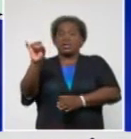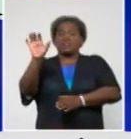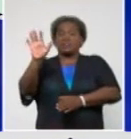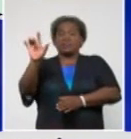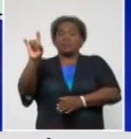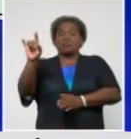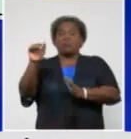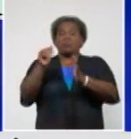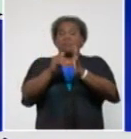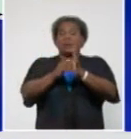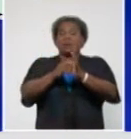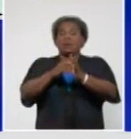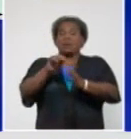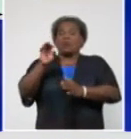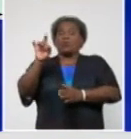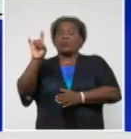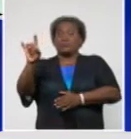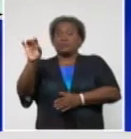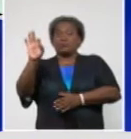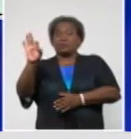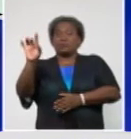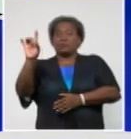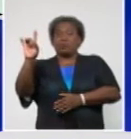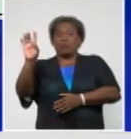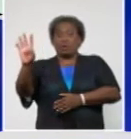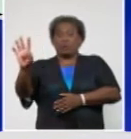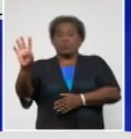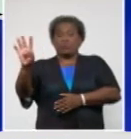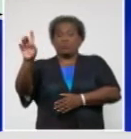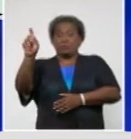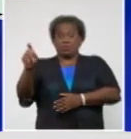4,282,164 confirmed cases and